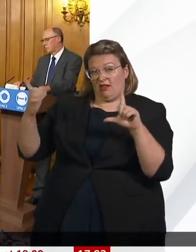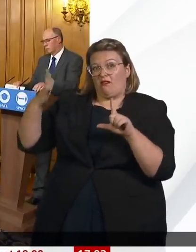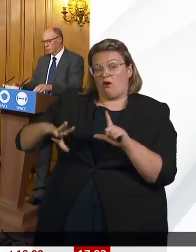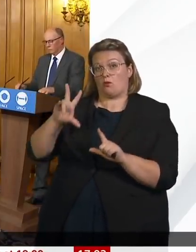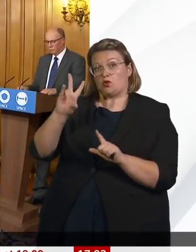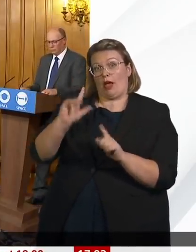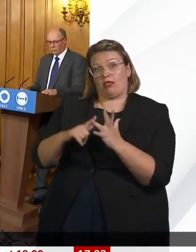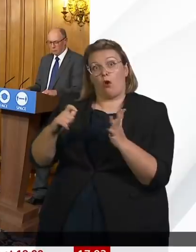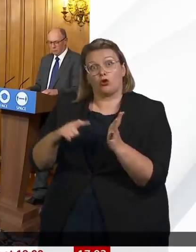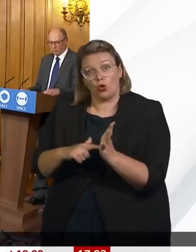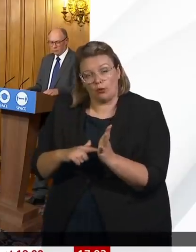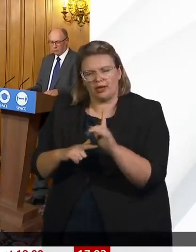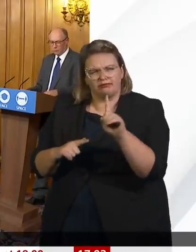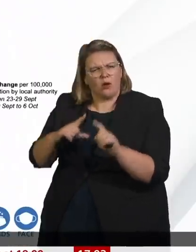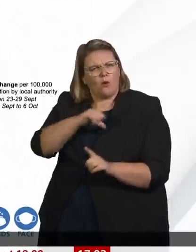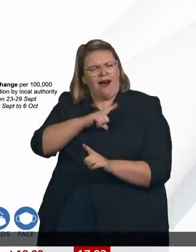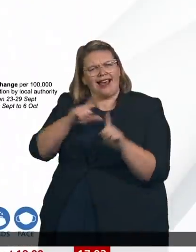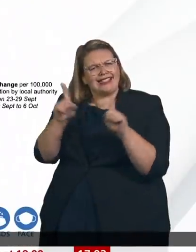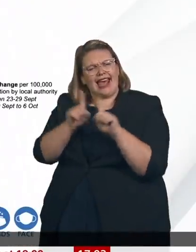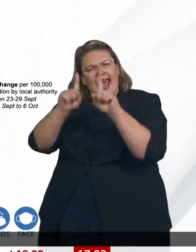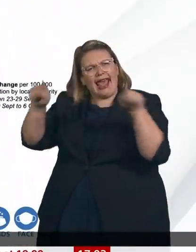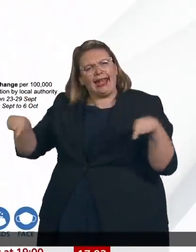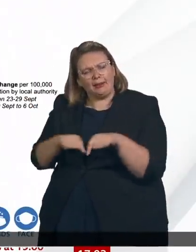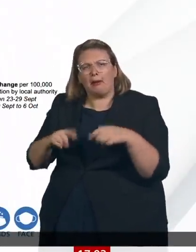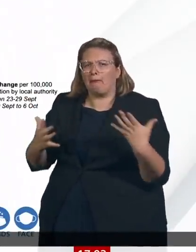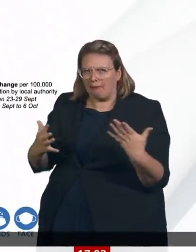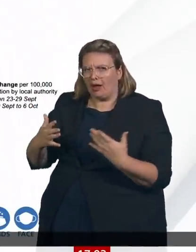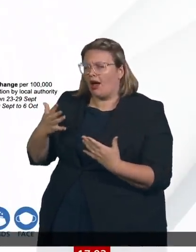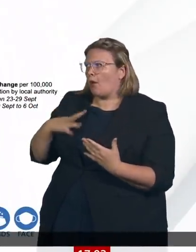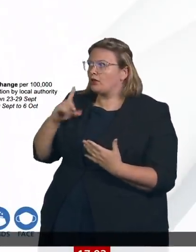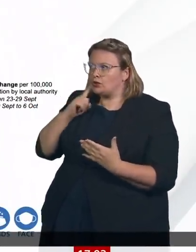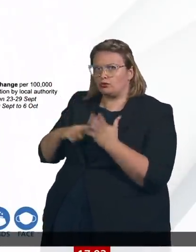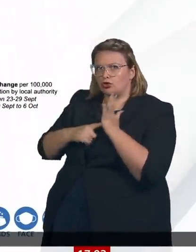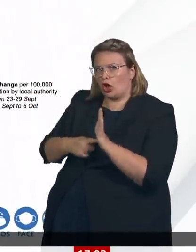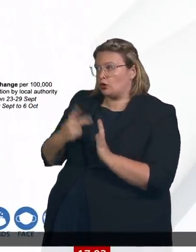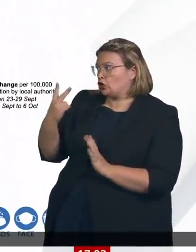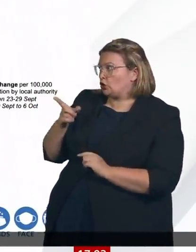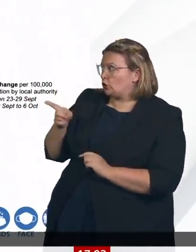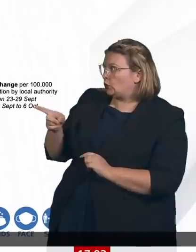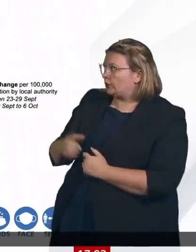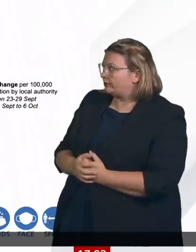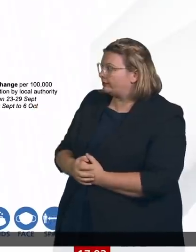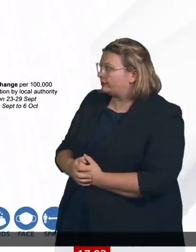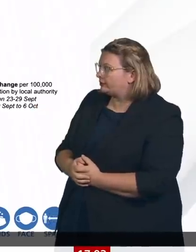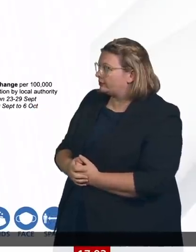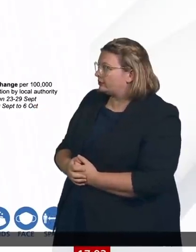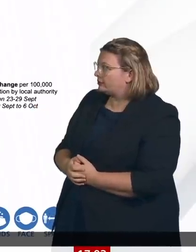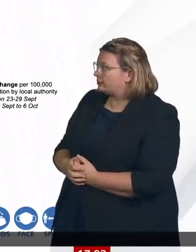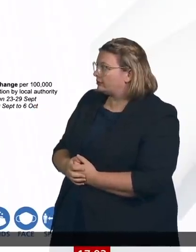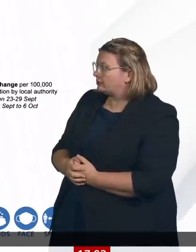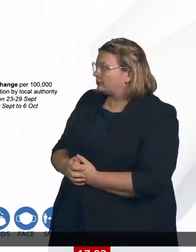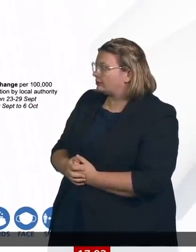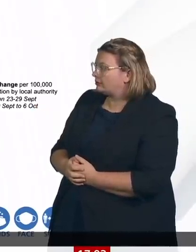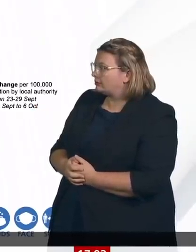on purpose. First of all, to remind you that there are 2 maps of England here. The one on the left in